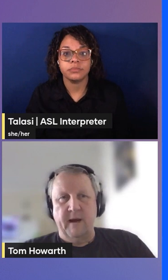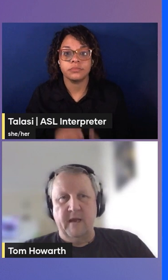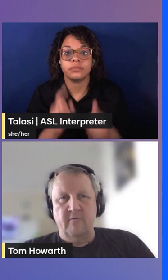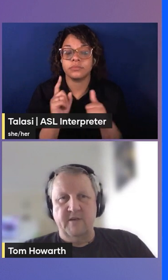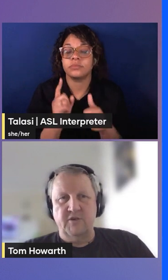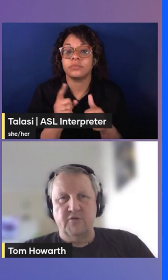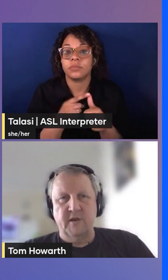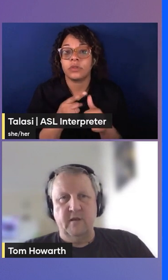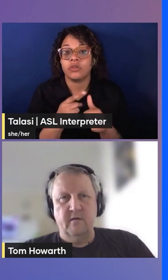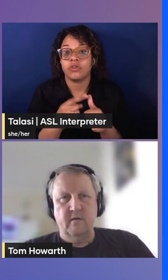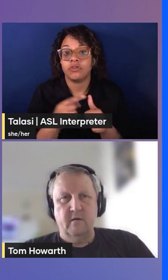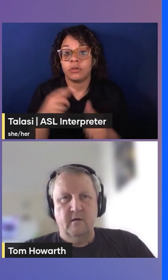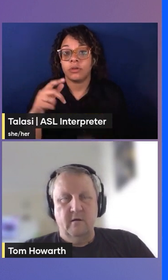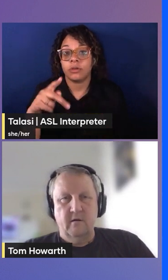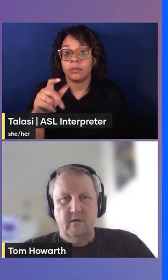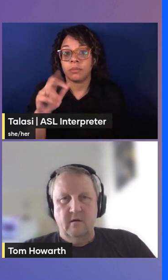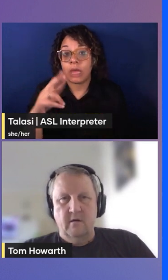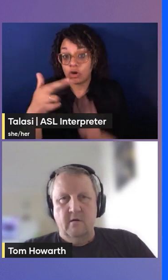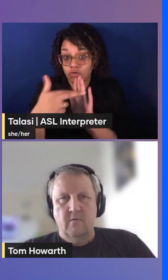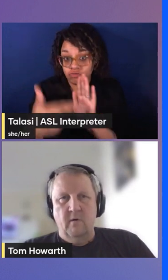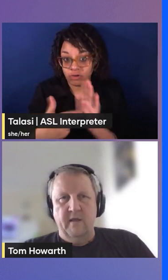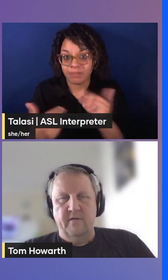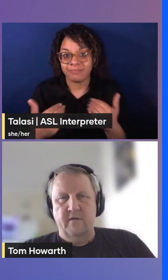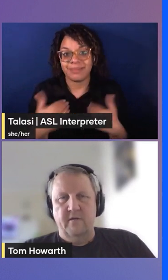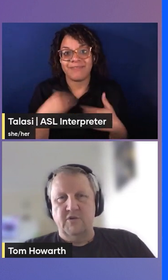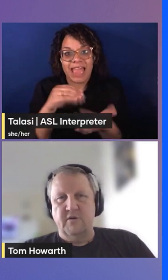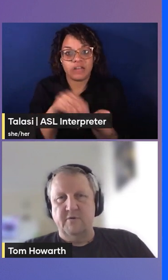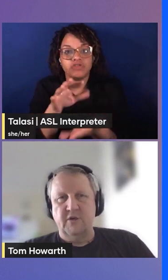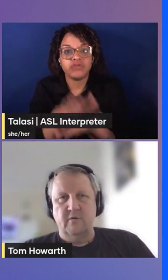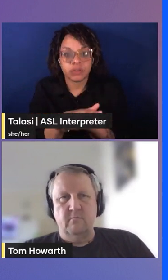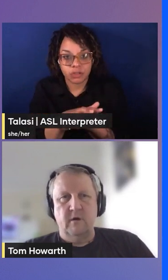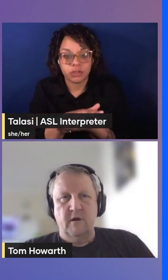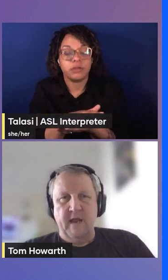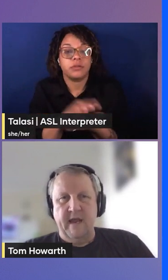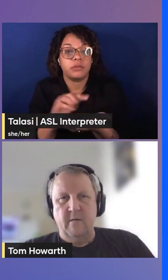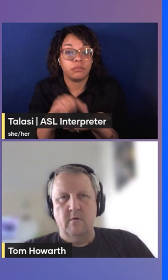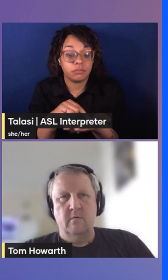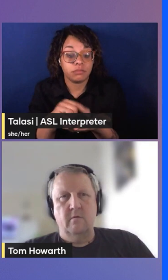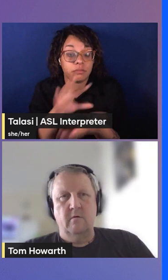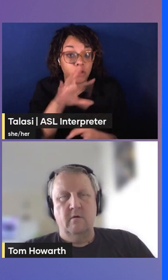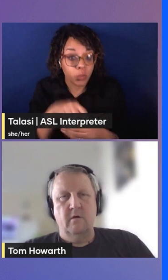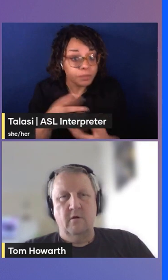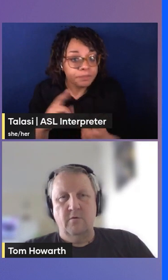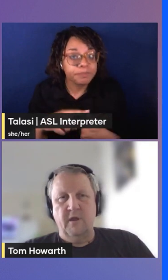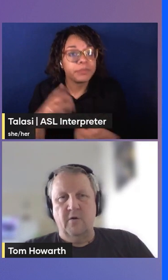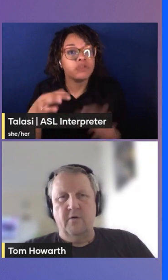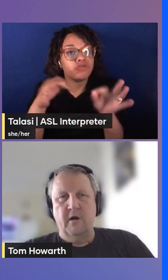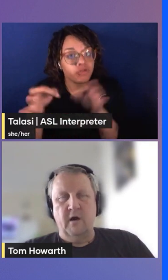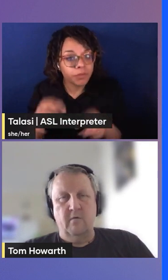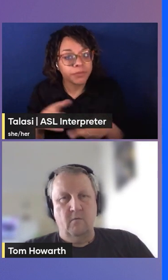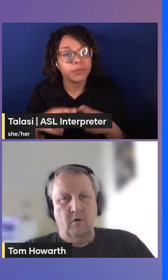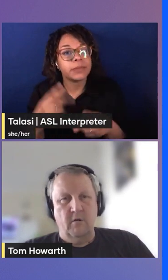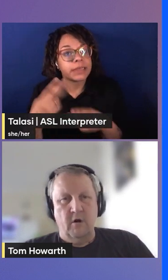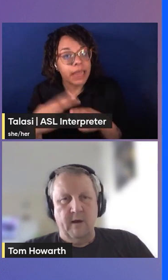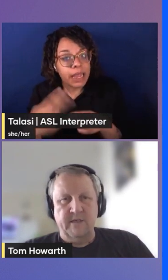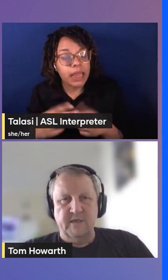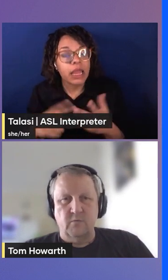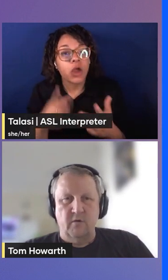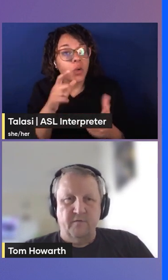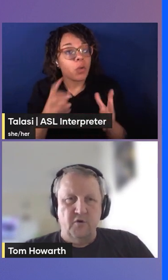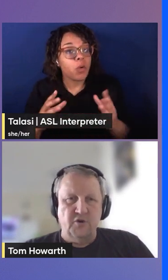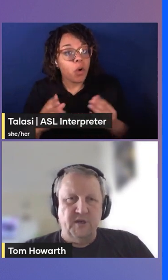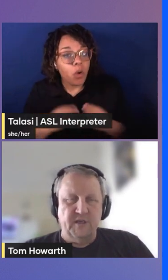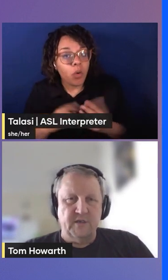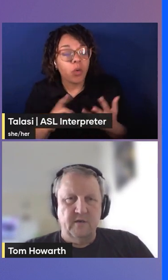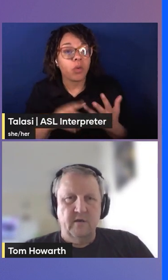your Packer registry with a description, a name, who the owner are, what your OS is,